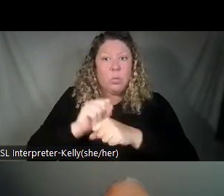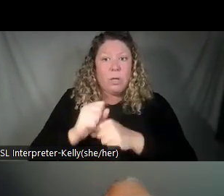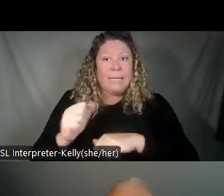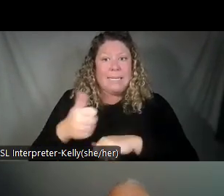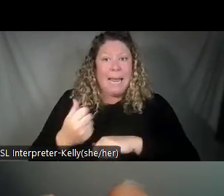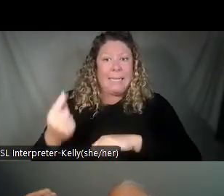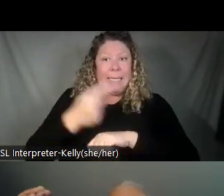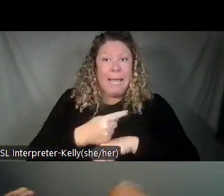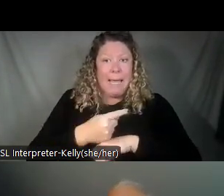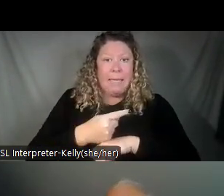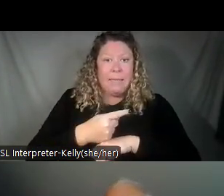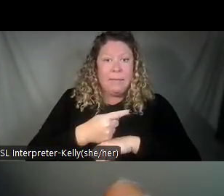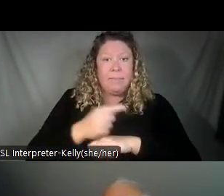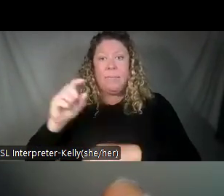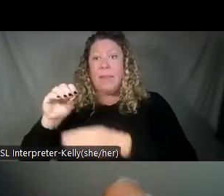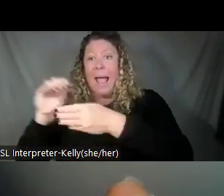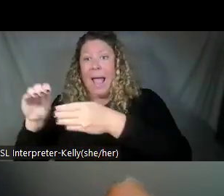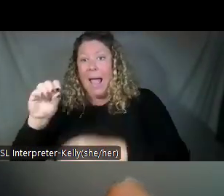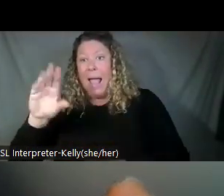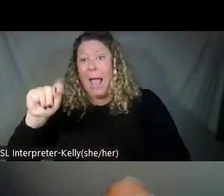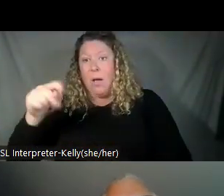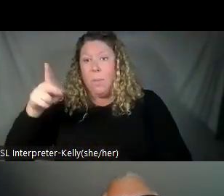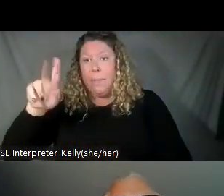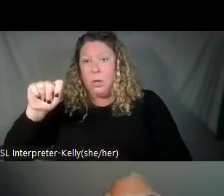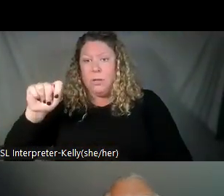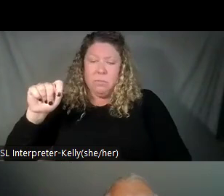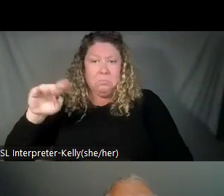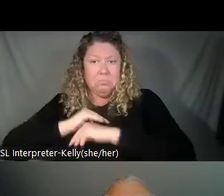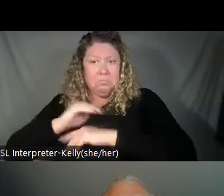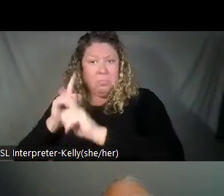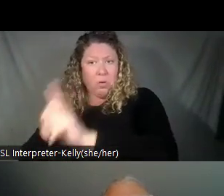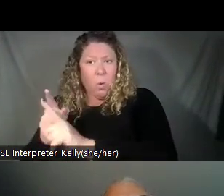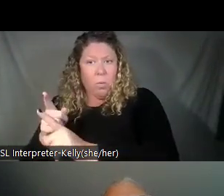their output is the deliverables from that prioritized list.